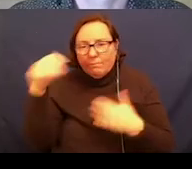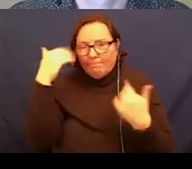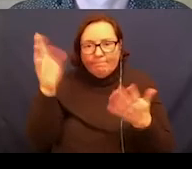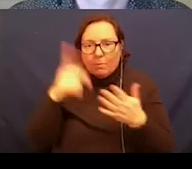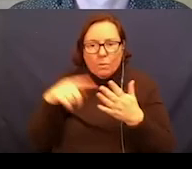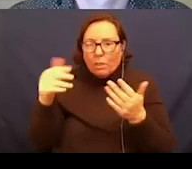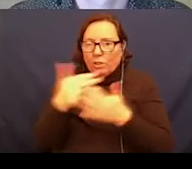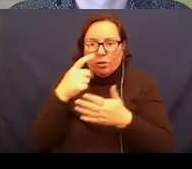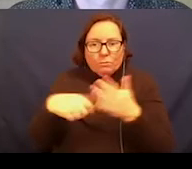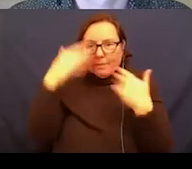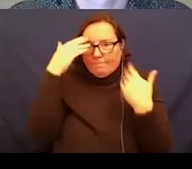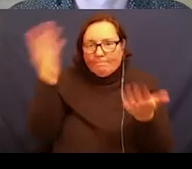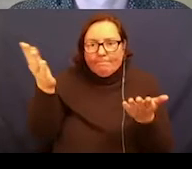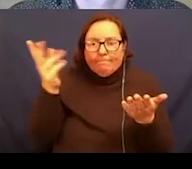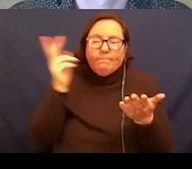2021.